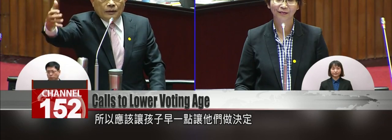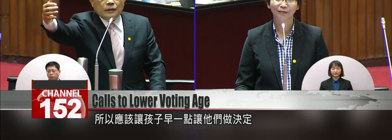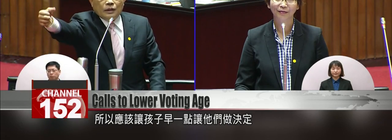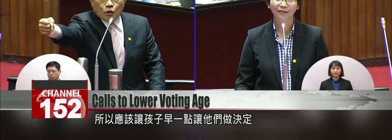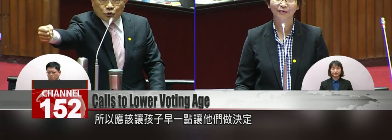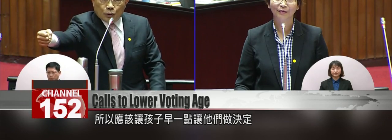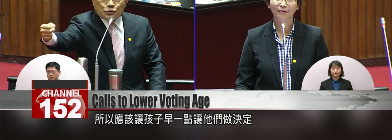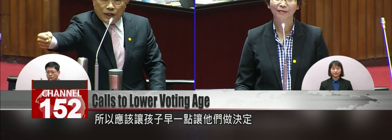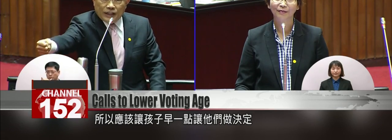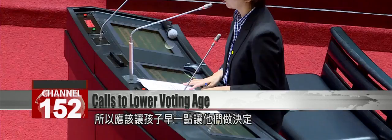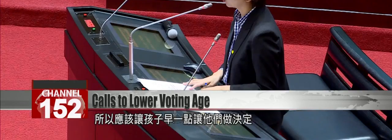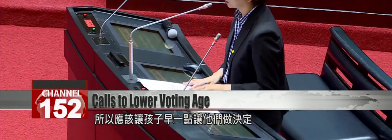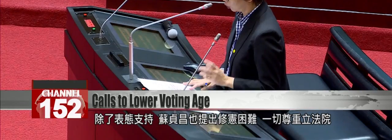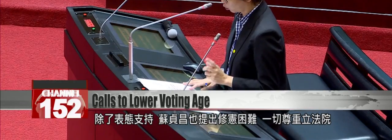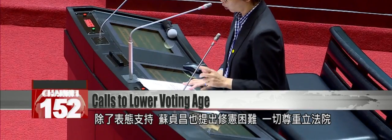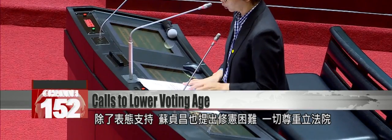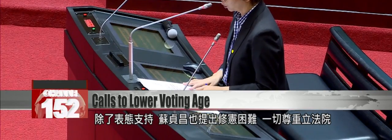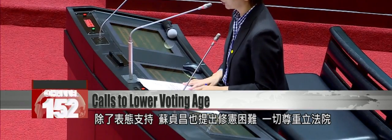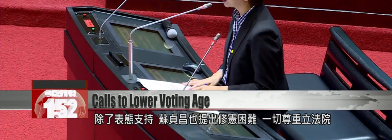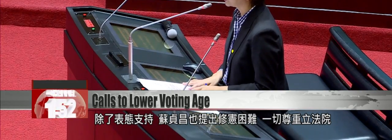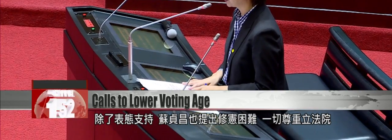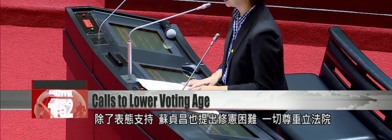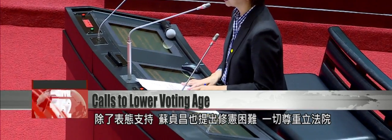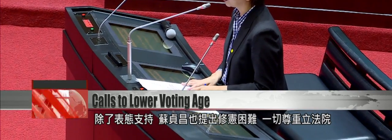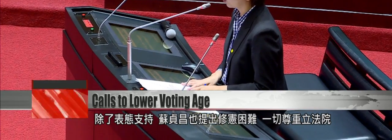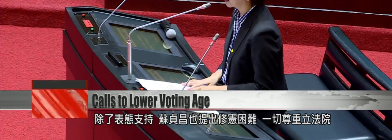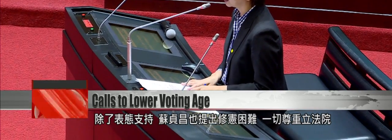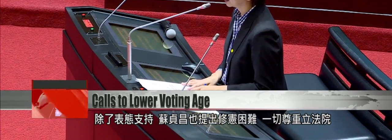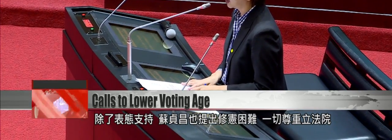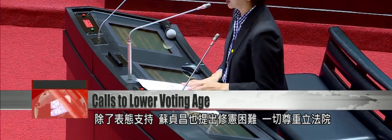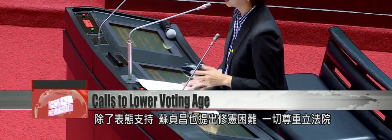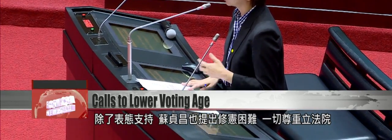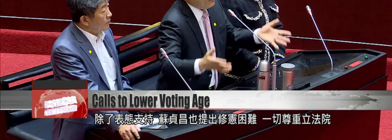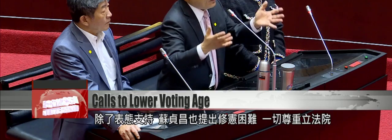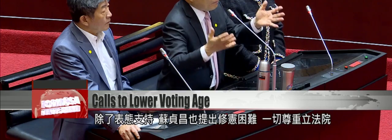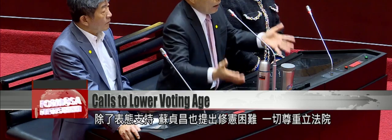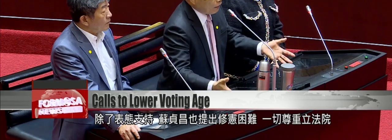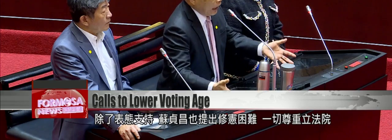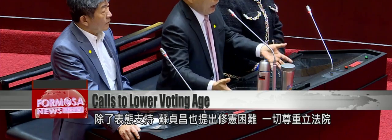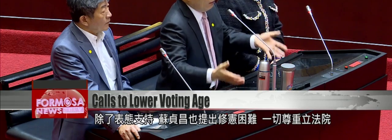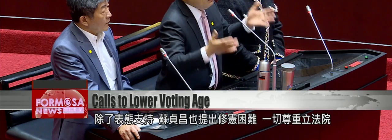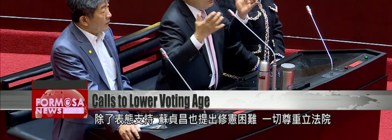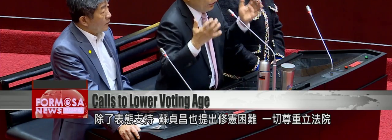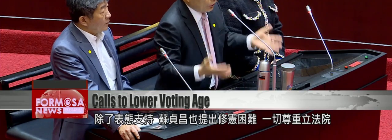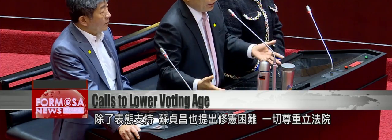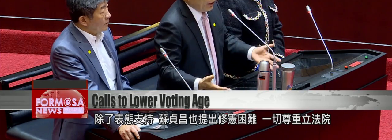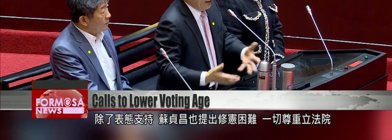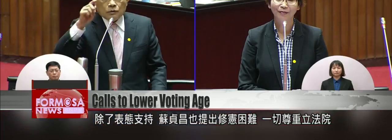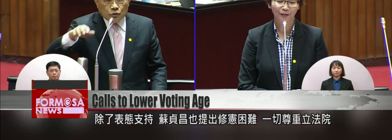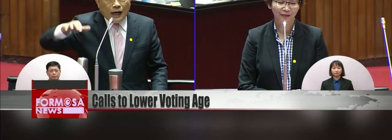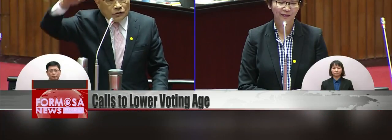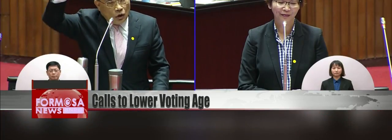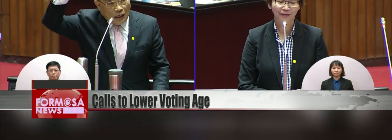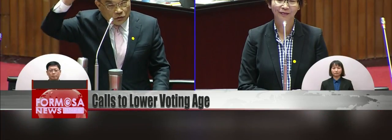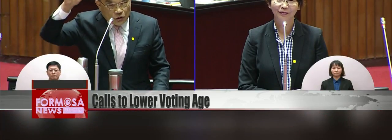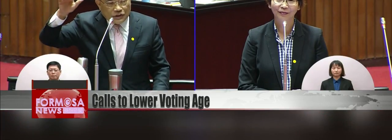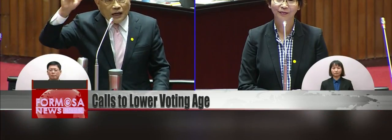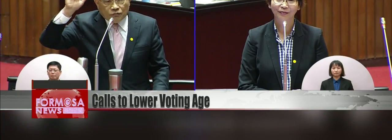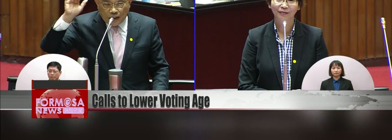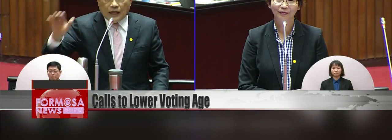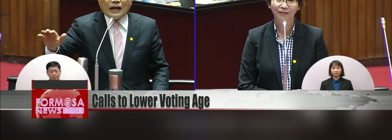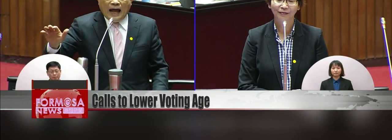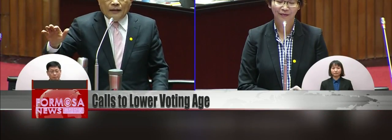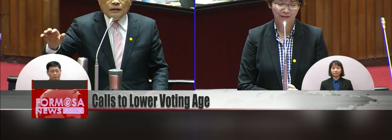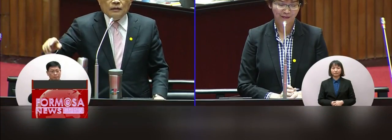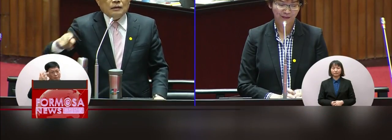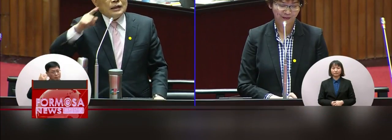own choices earlier. Su expressed his support for the motion and said the most important thing was to respect the will of the legislature.